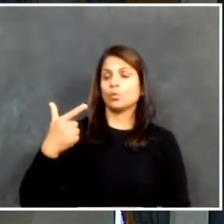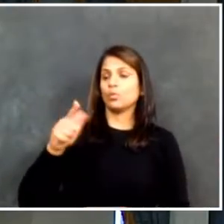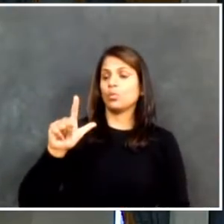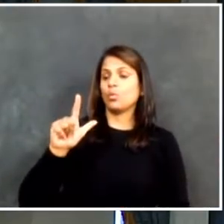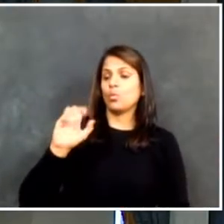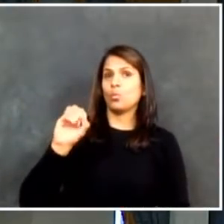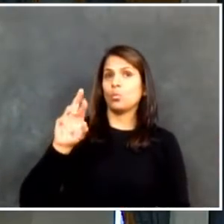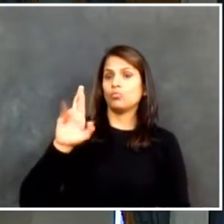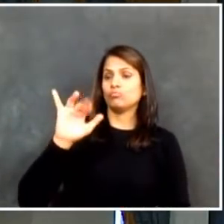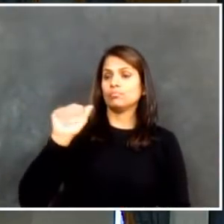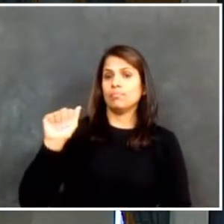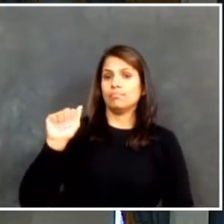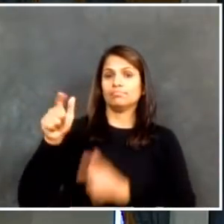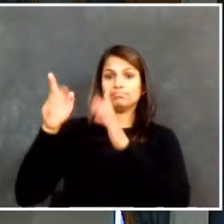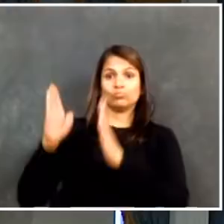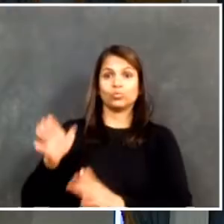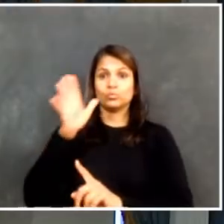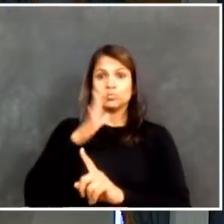Gloria? I wanted to...